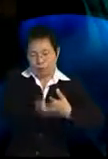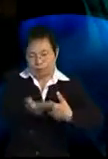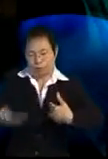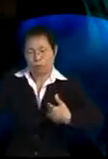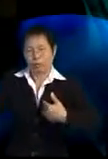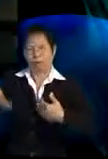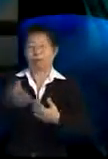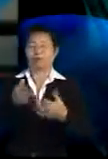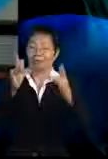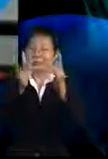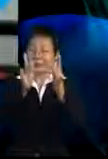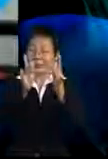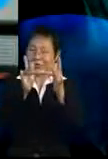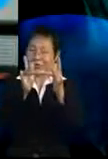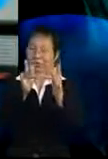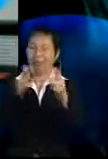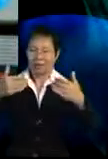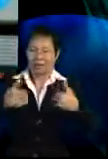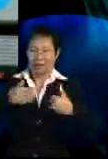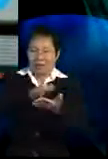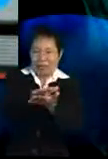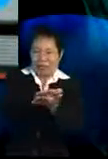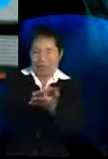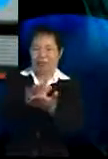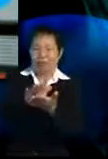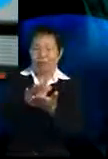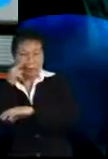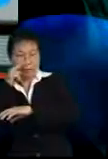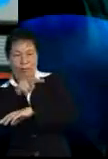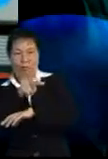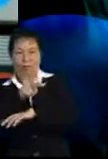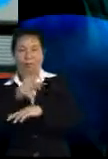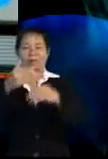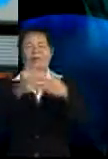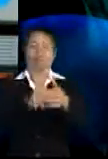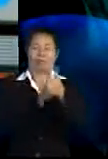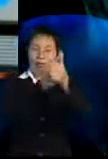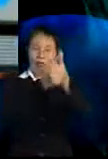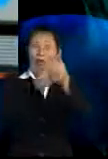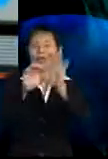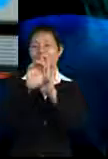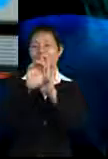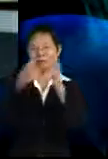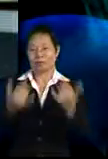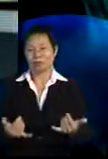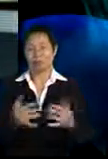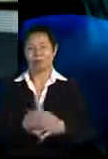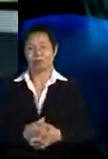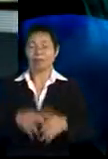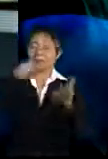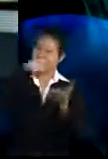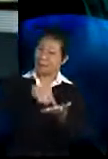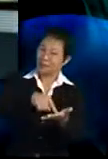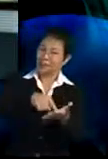in contact. The existence of friction can be observed through the following examples.